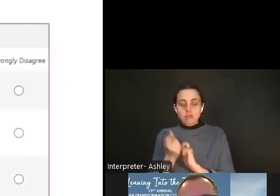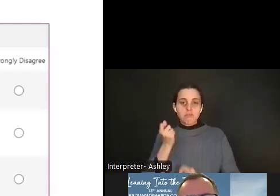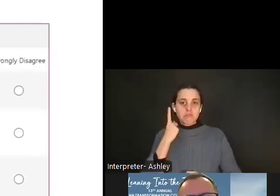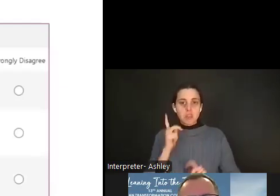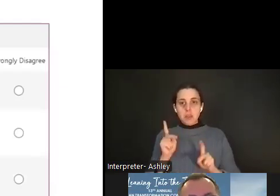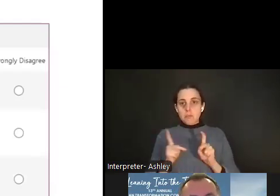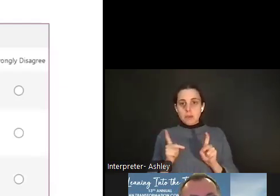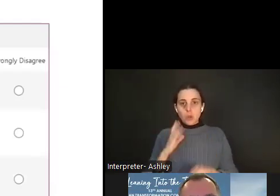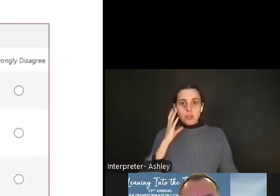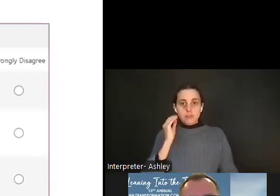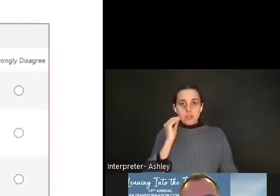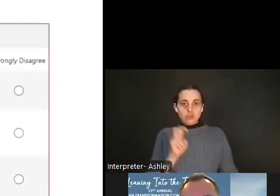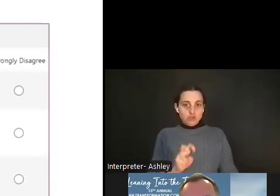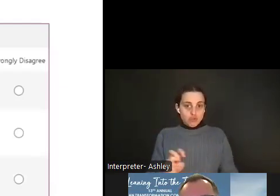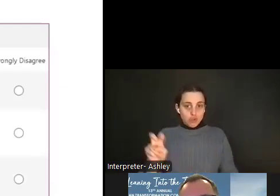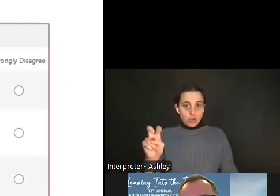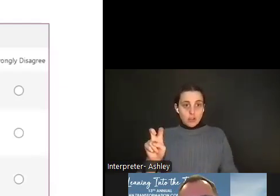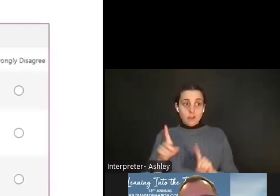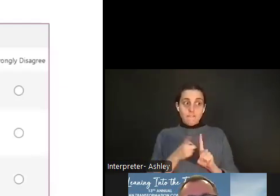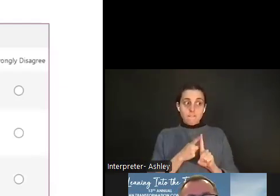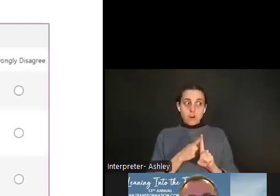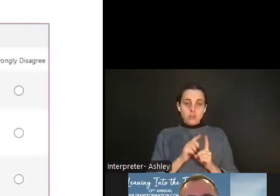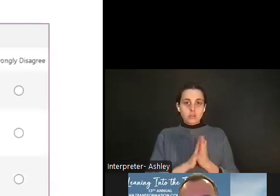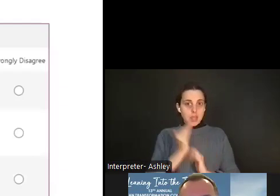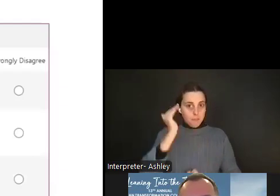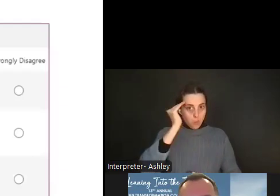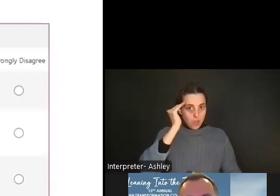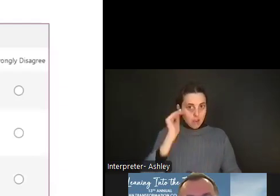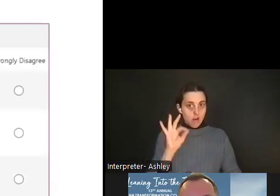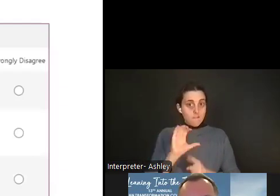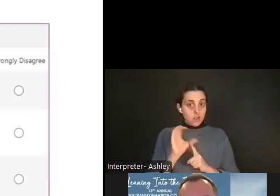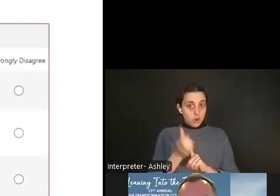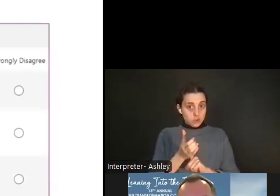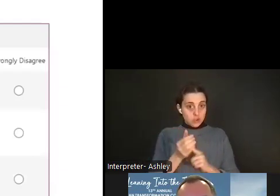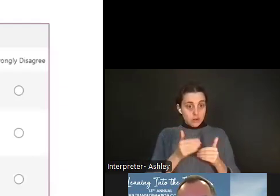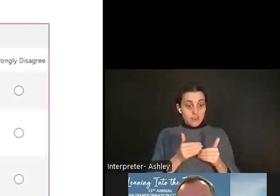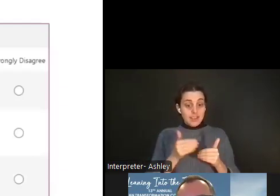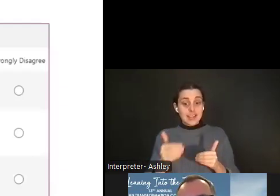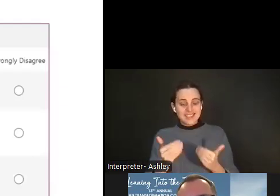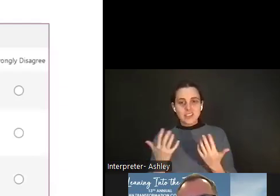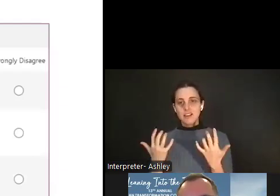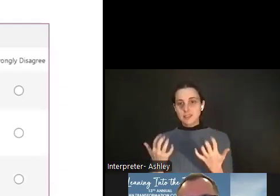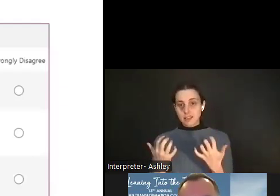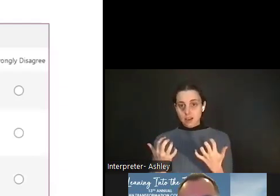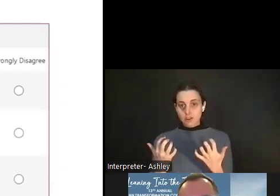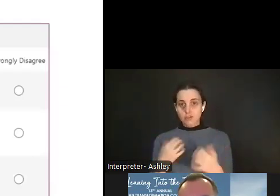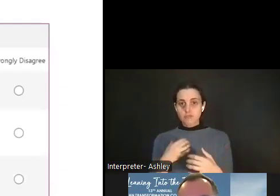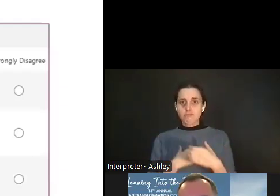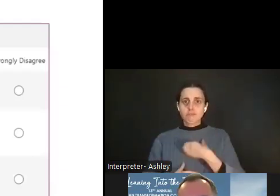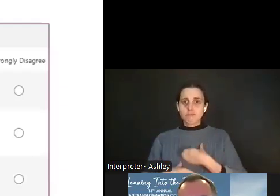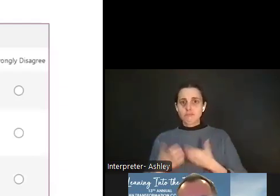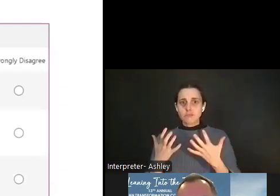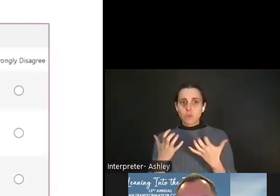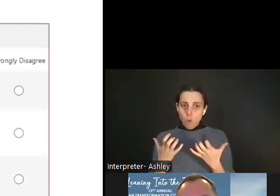the change or the culture, and then developing a desire as the next step, getting into the knowledge